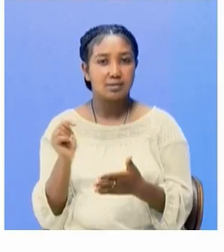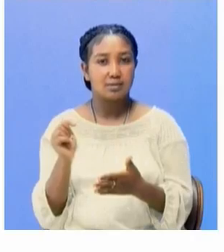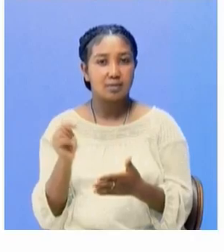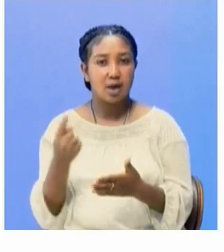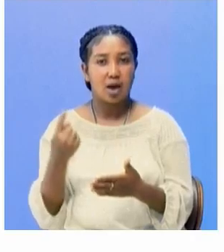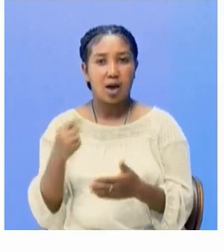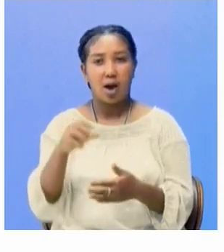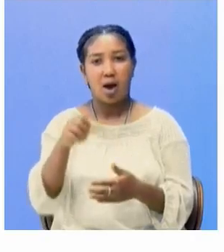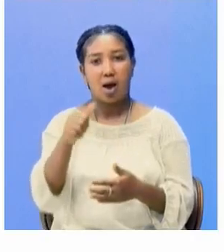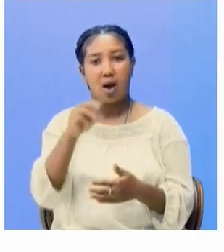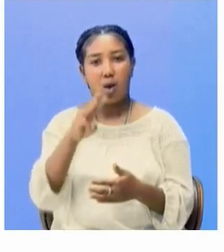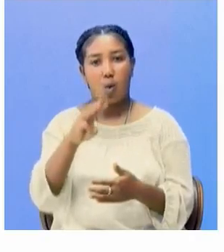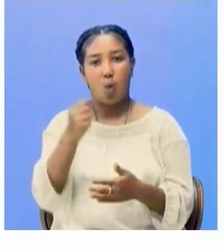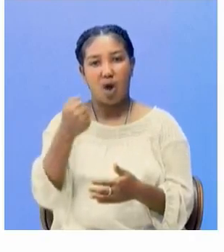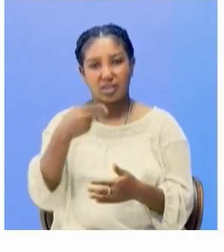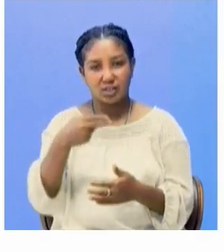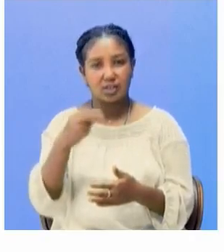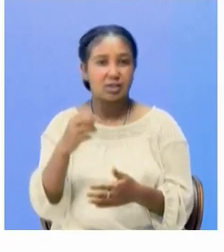Awash Bank?